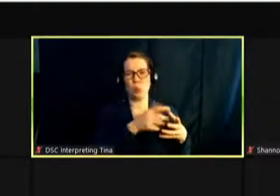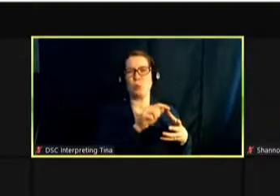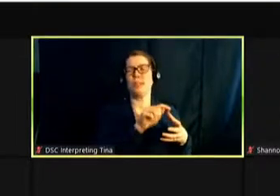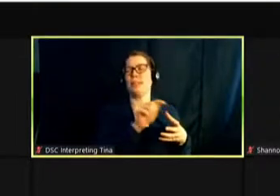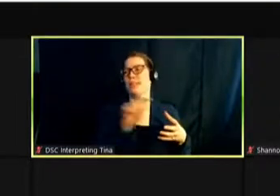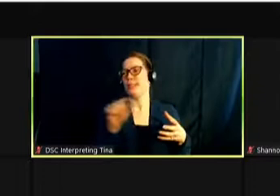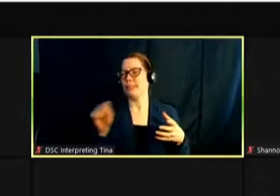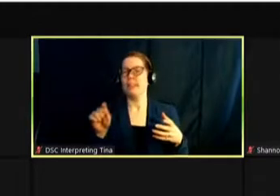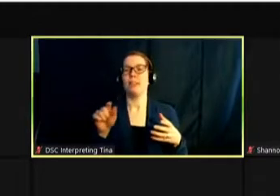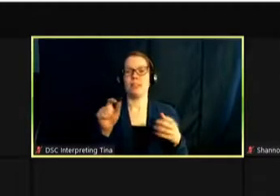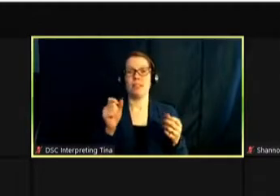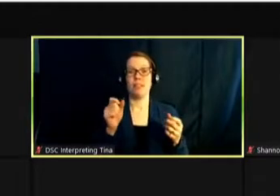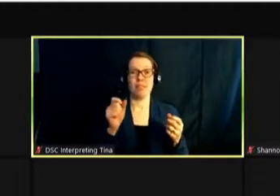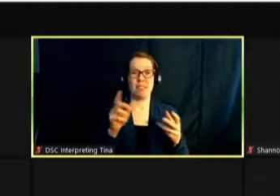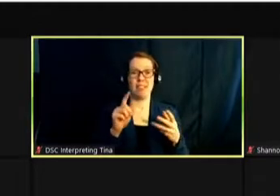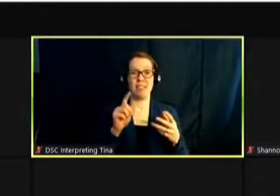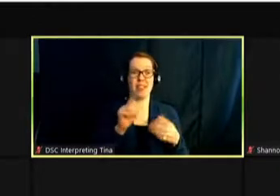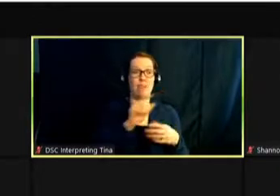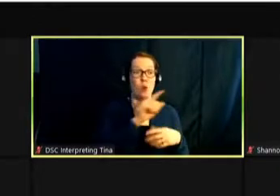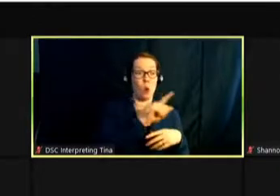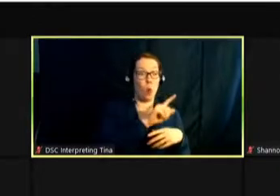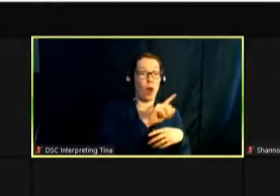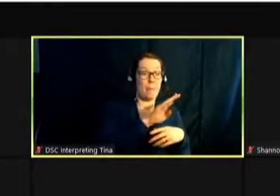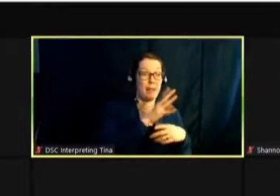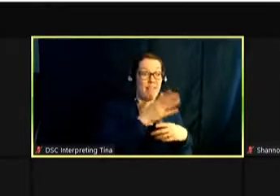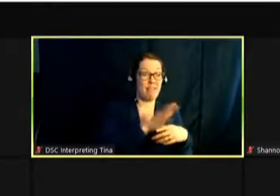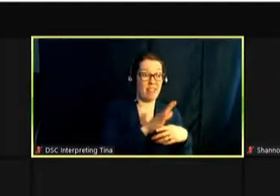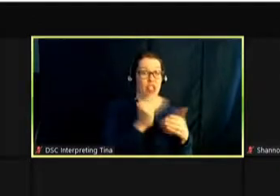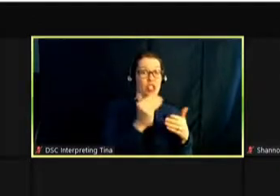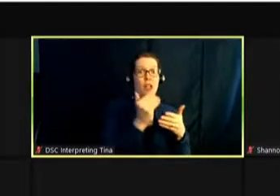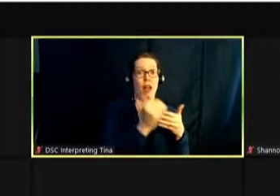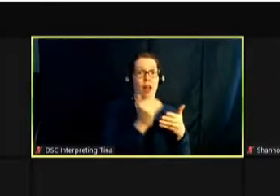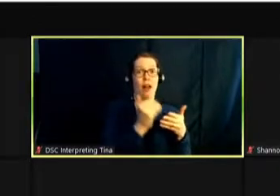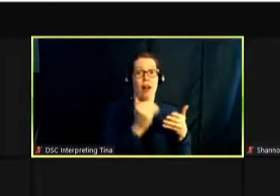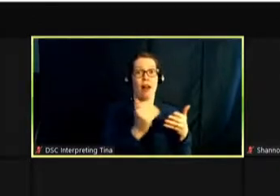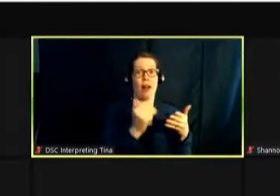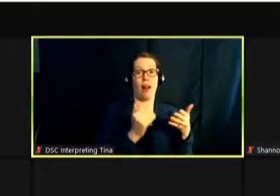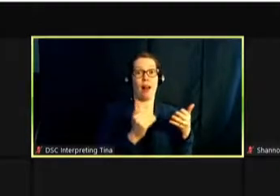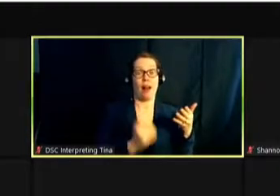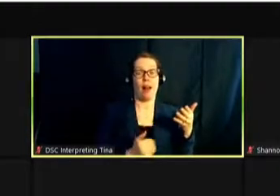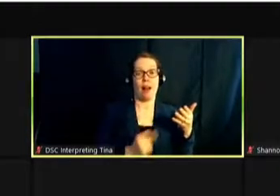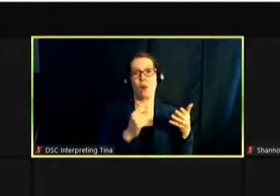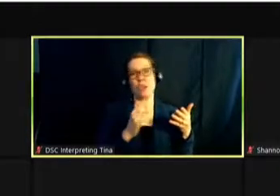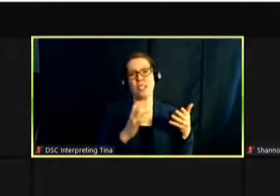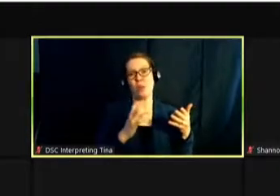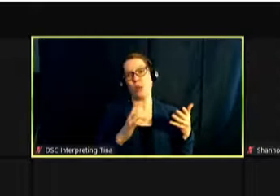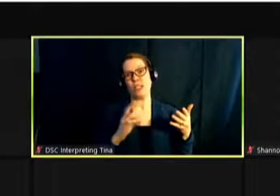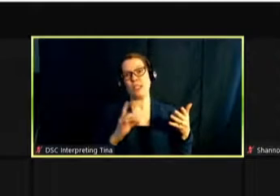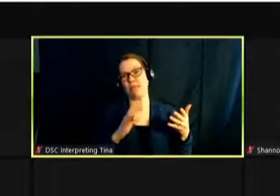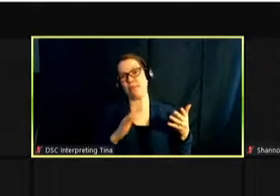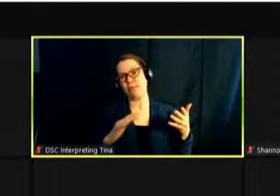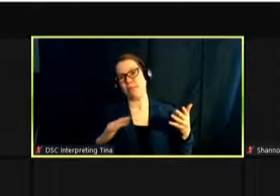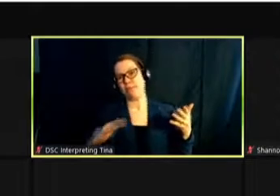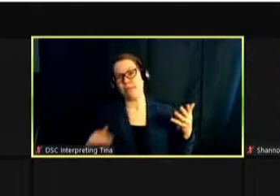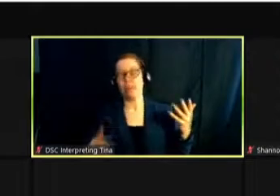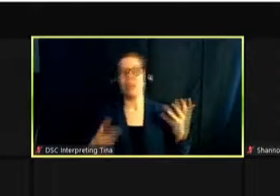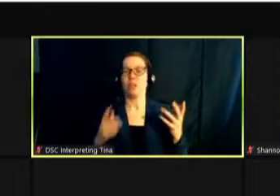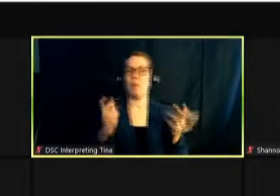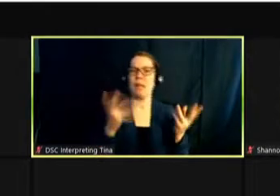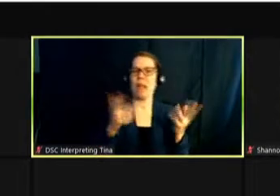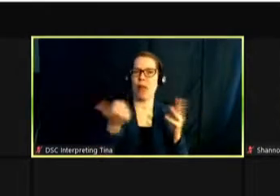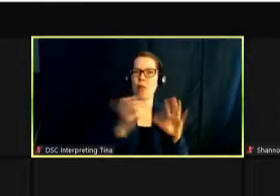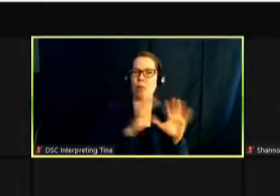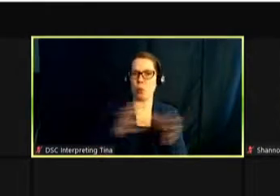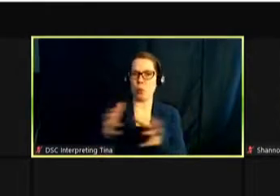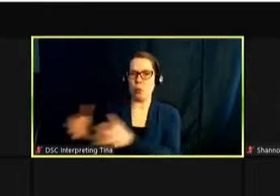at after this next 1B phase that are desperately in need of it as well. So, but again, unfortunately, there's